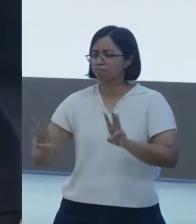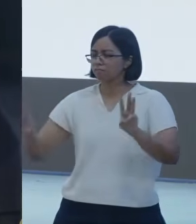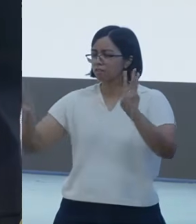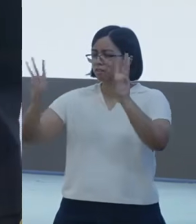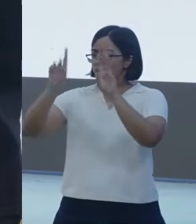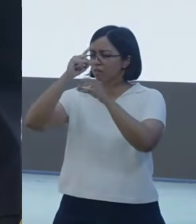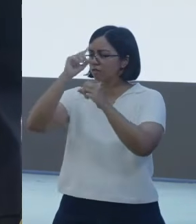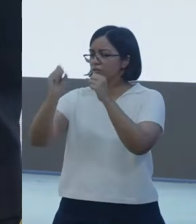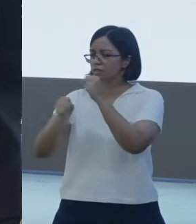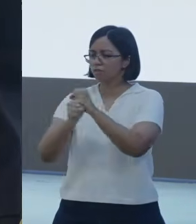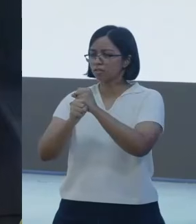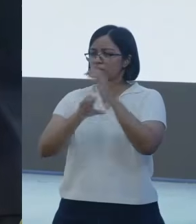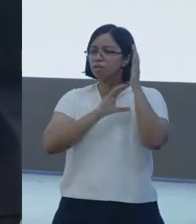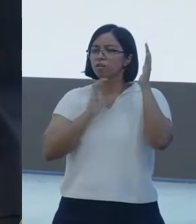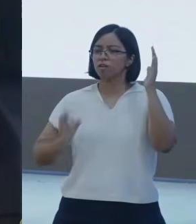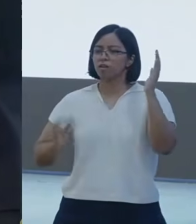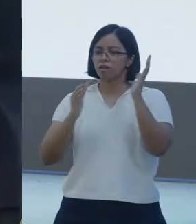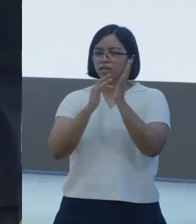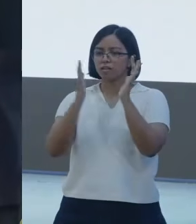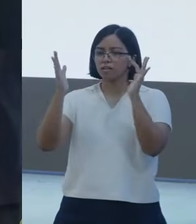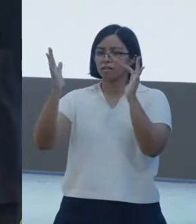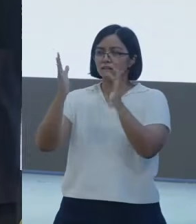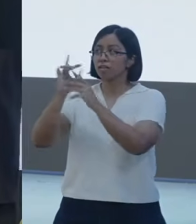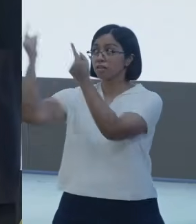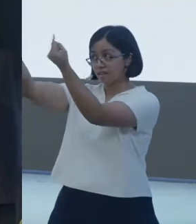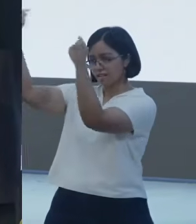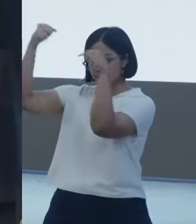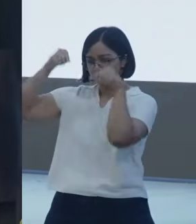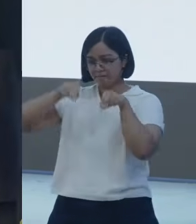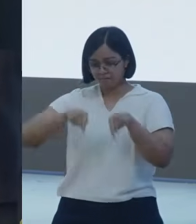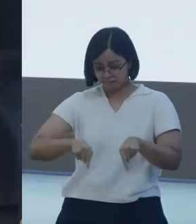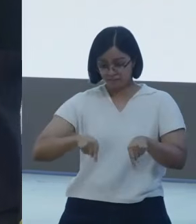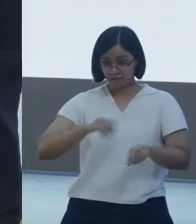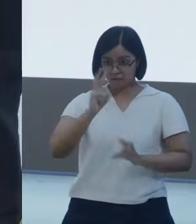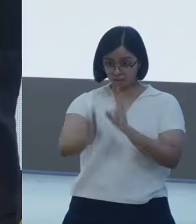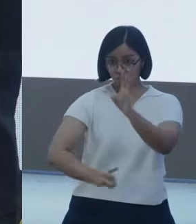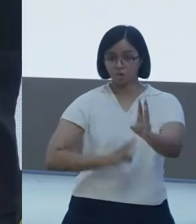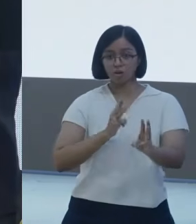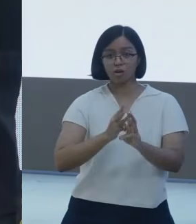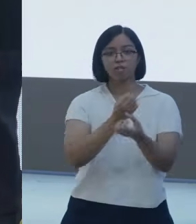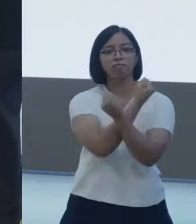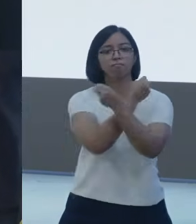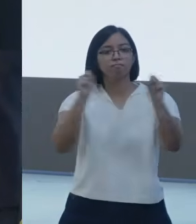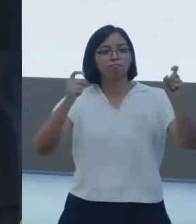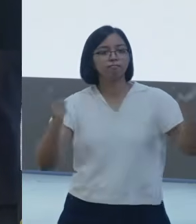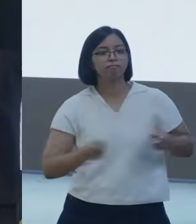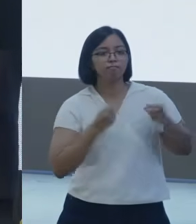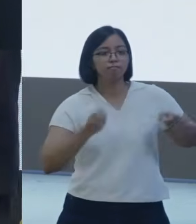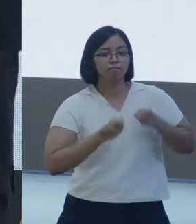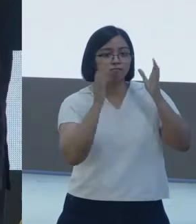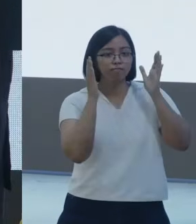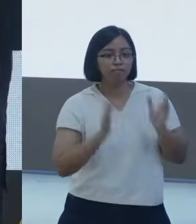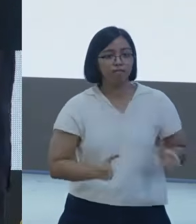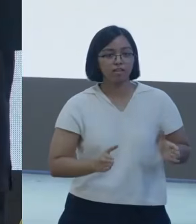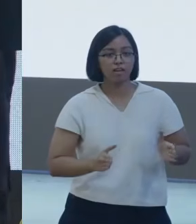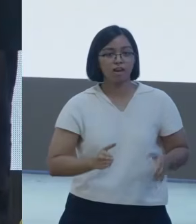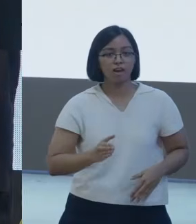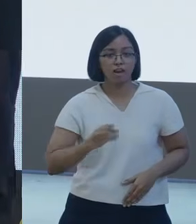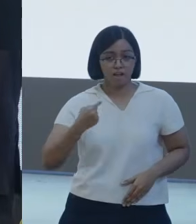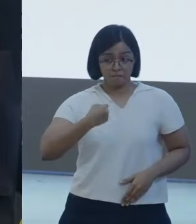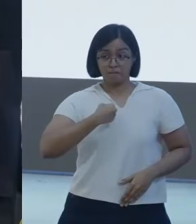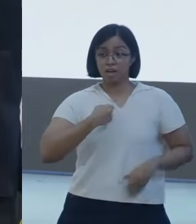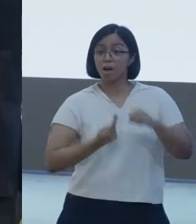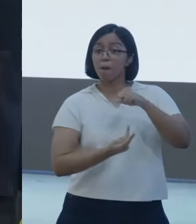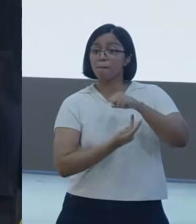pinahayag, that Christ Jesus came into the world to save sinners, of whom I am the